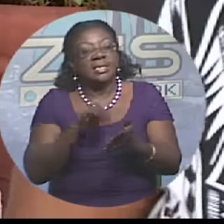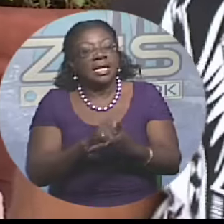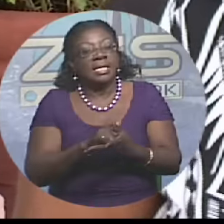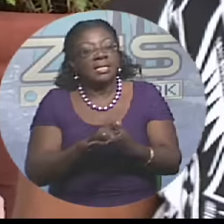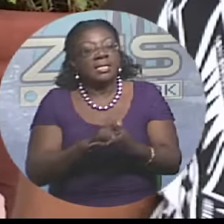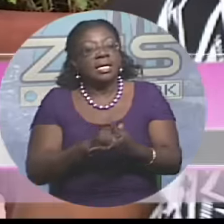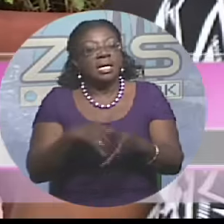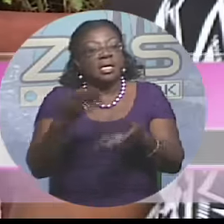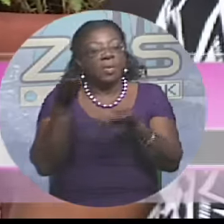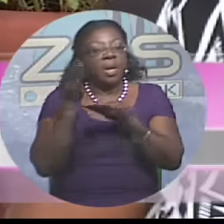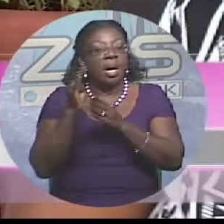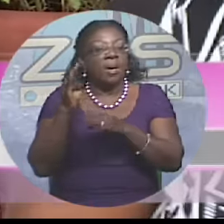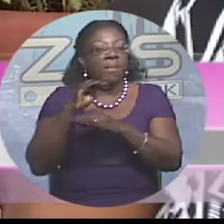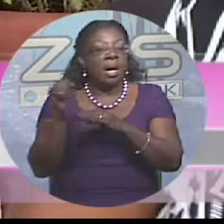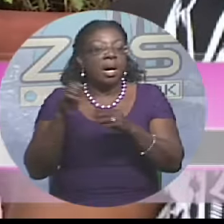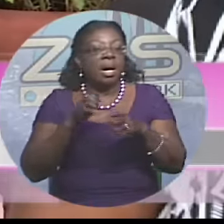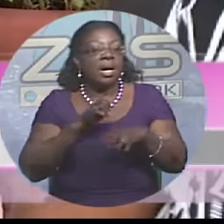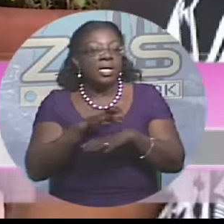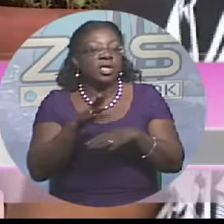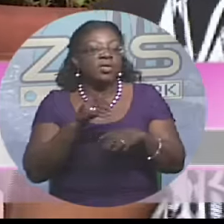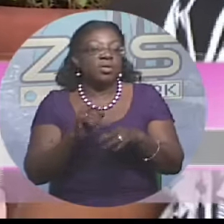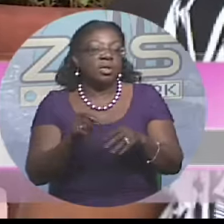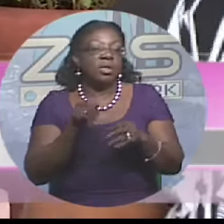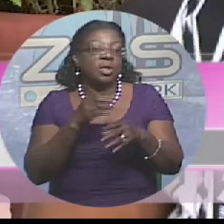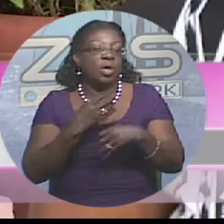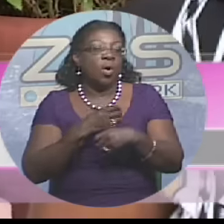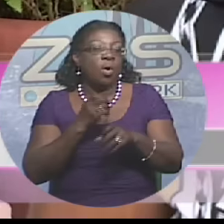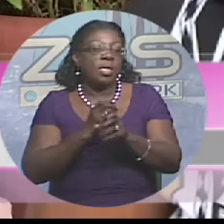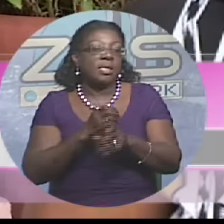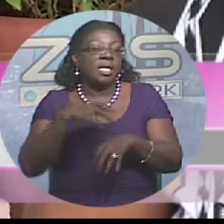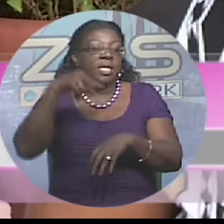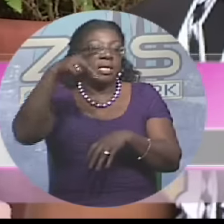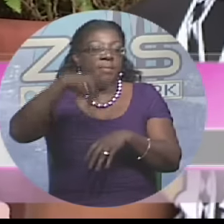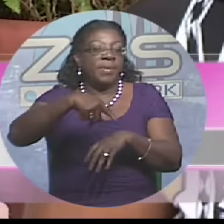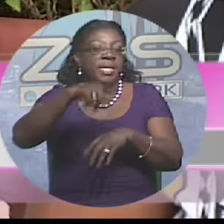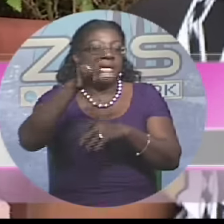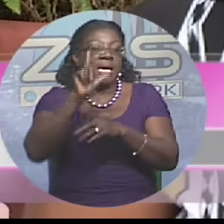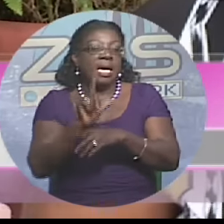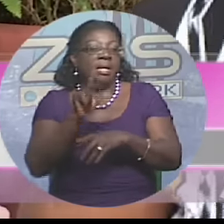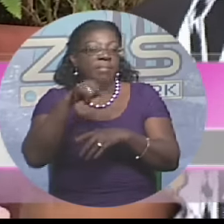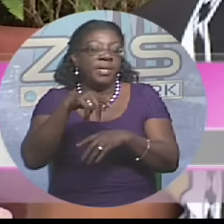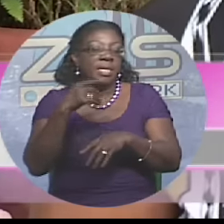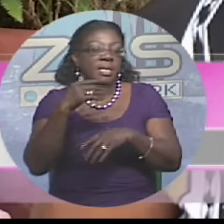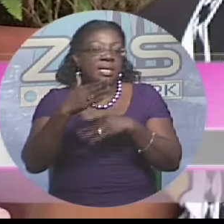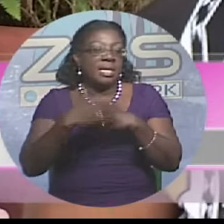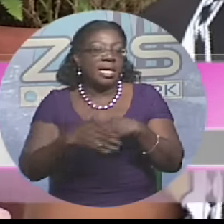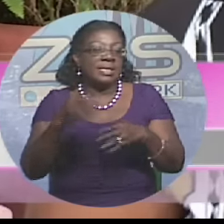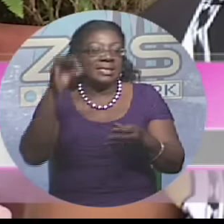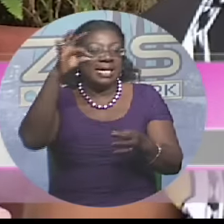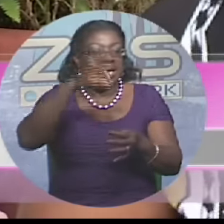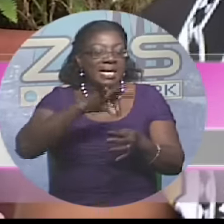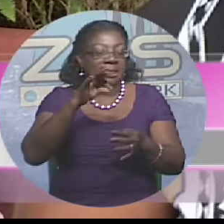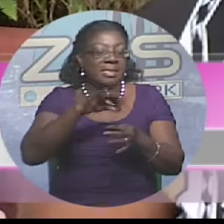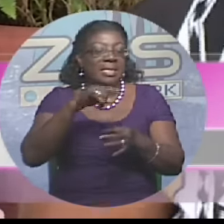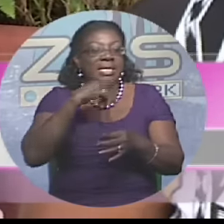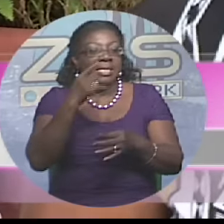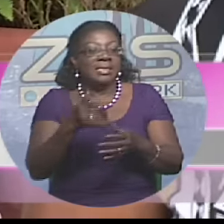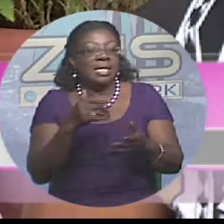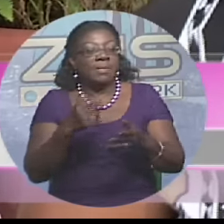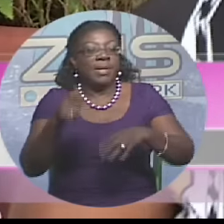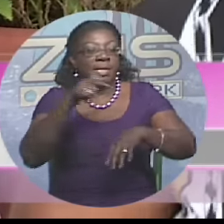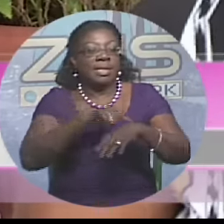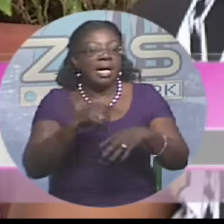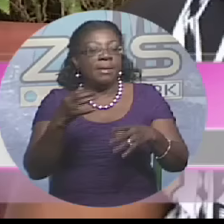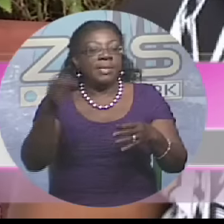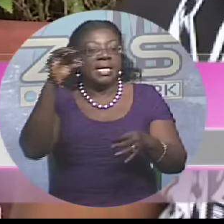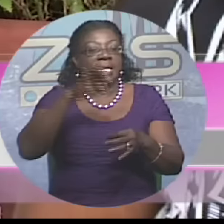party, that the Bahamar issue could cause the PLP administration the next election, Gray says by the time the election comes